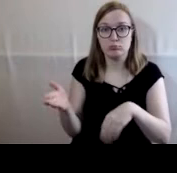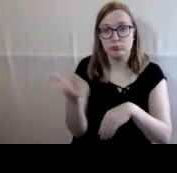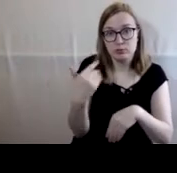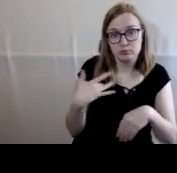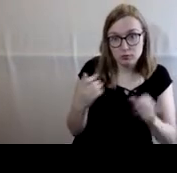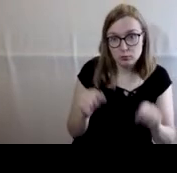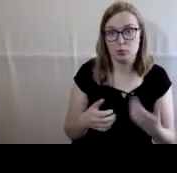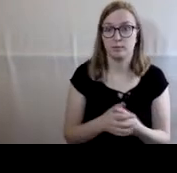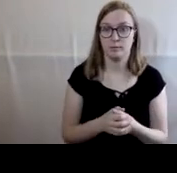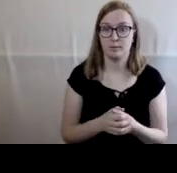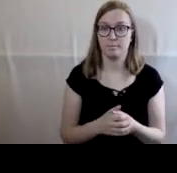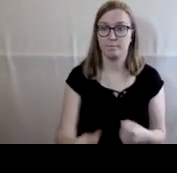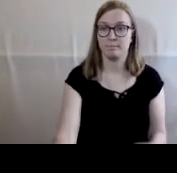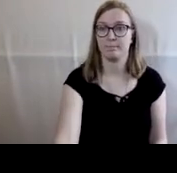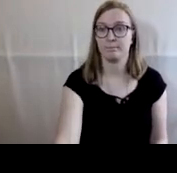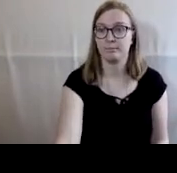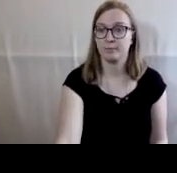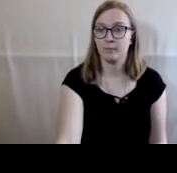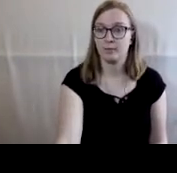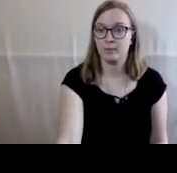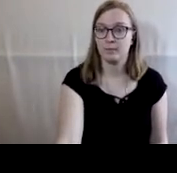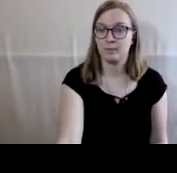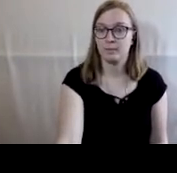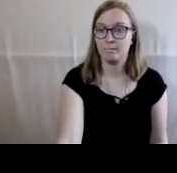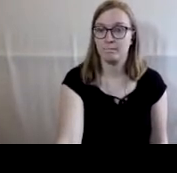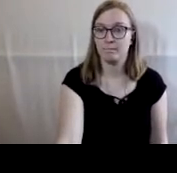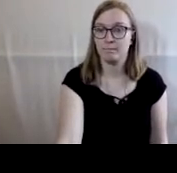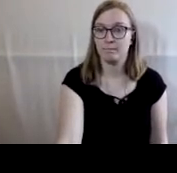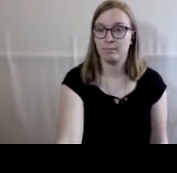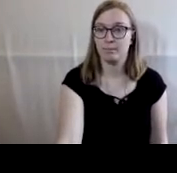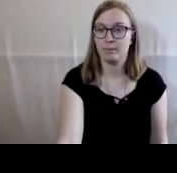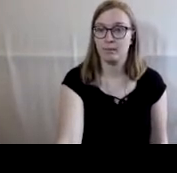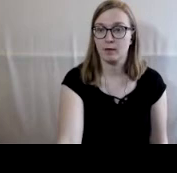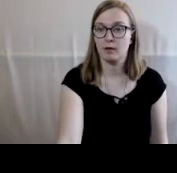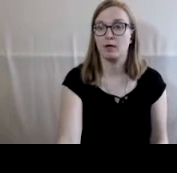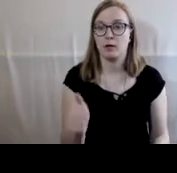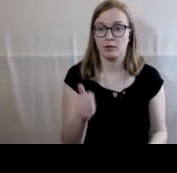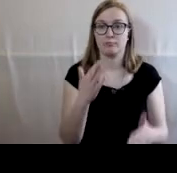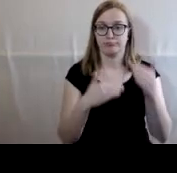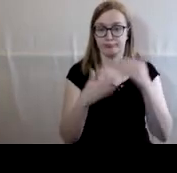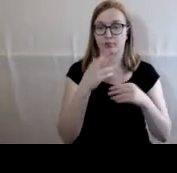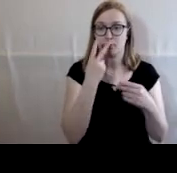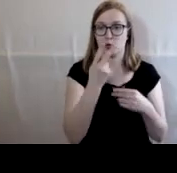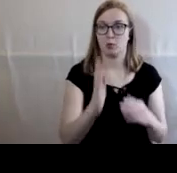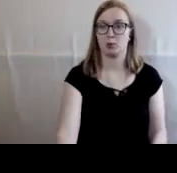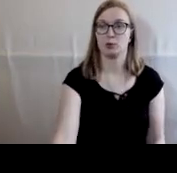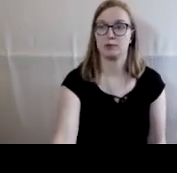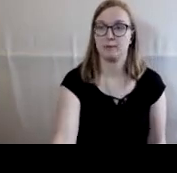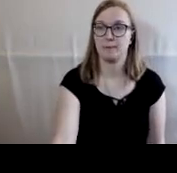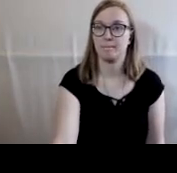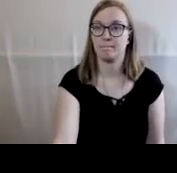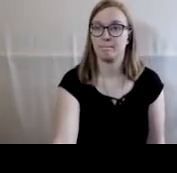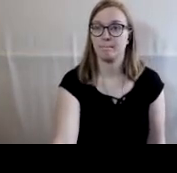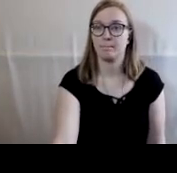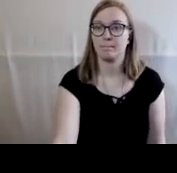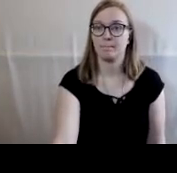them. Okay, so we'll go through each of these. So with benchmarking is